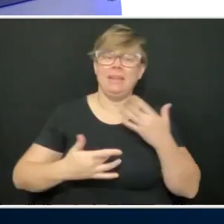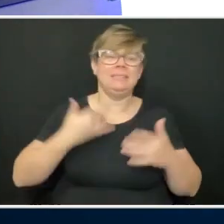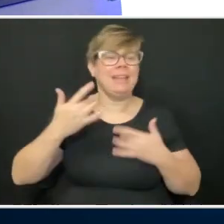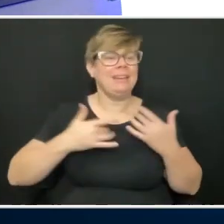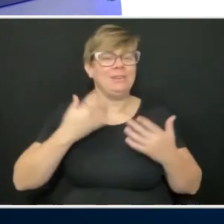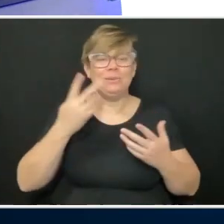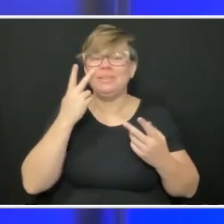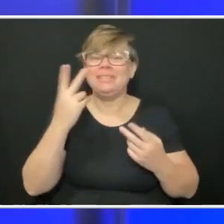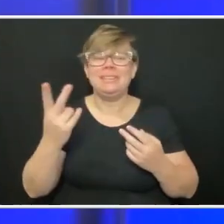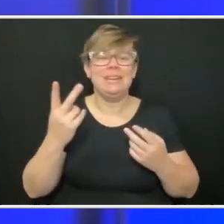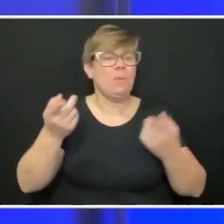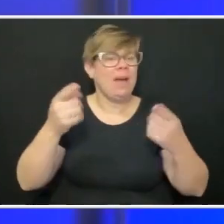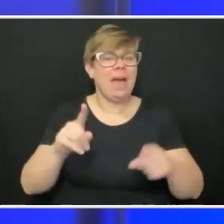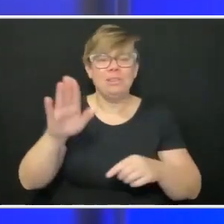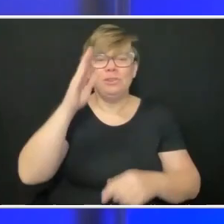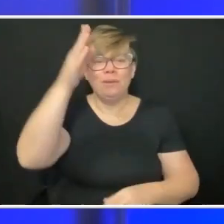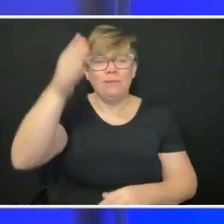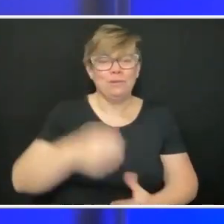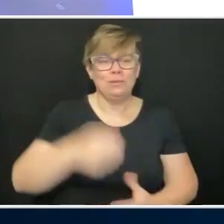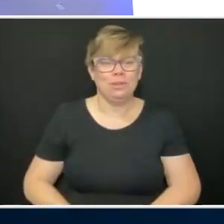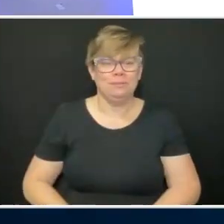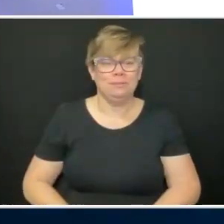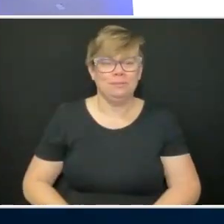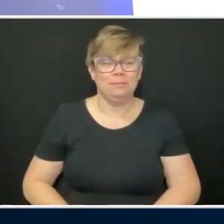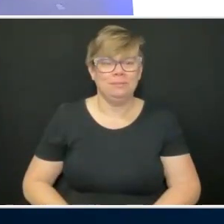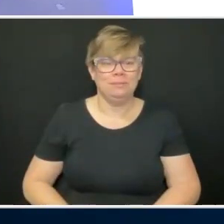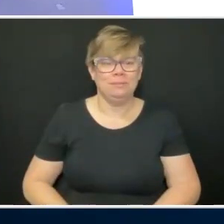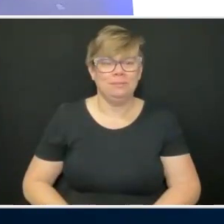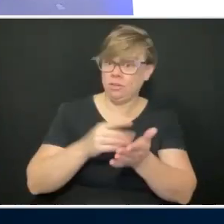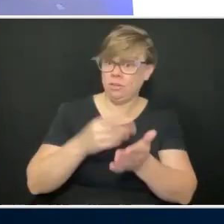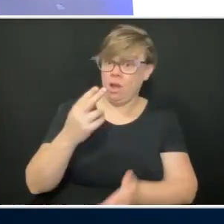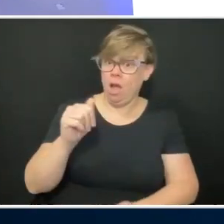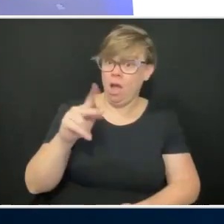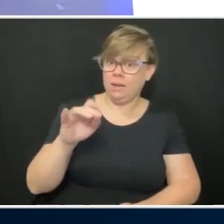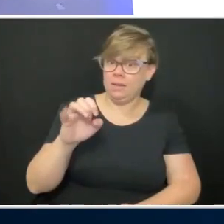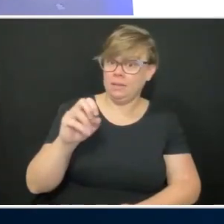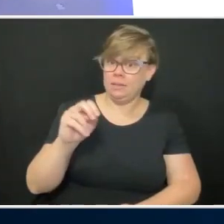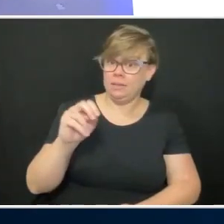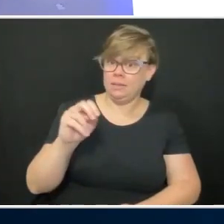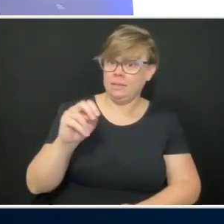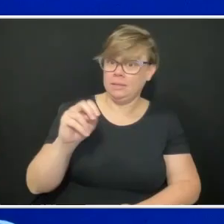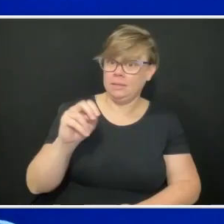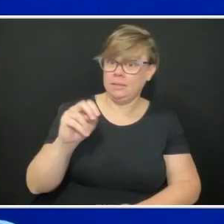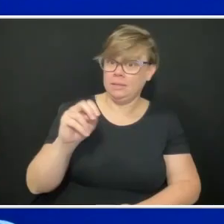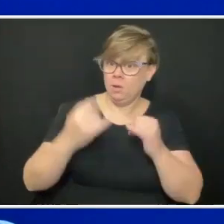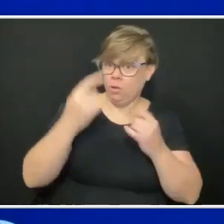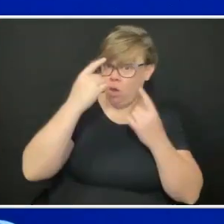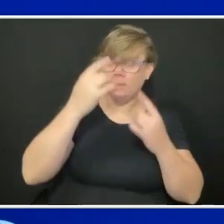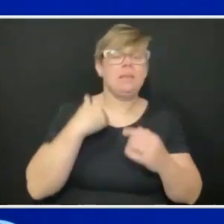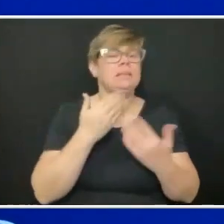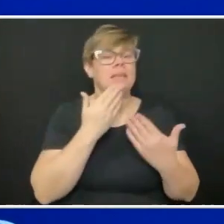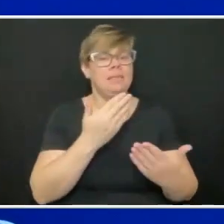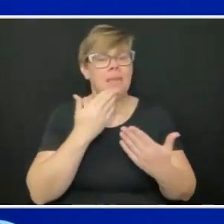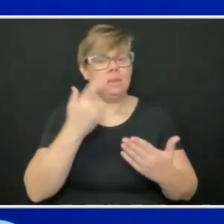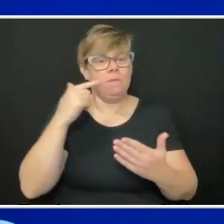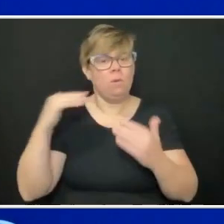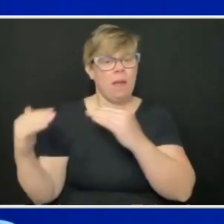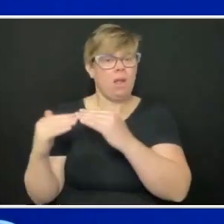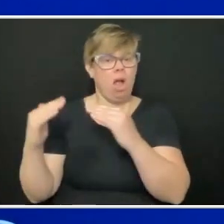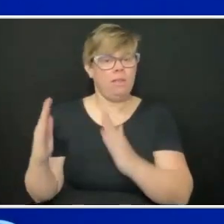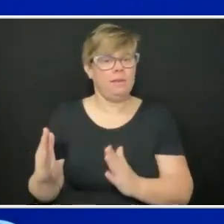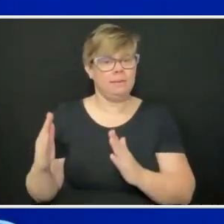holds in your future. Dr. Hawkinson, final thoughts. Yeah, again, thank you to the colleagues and the